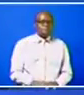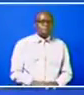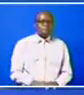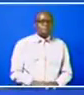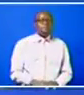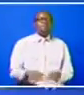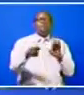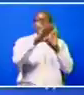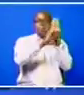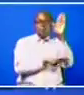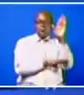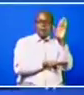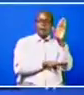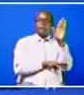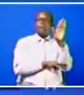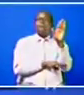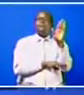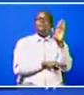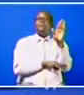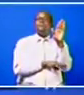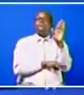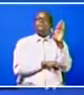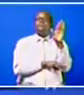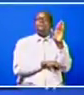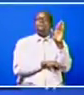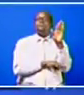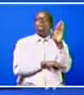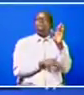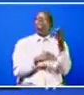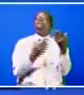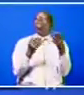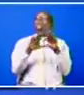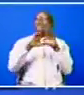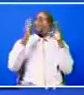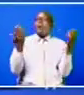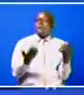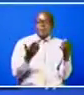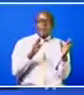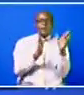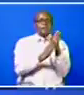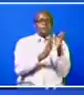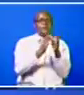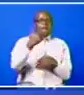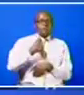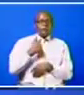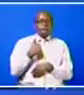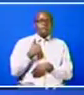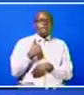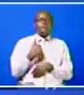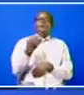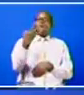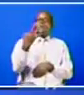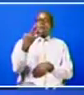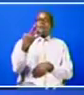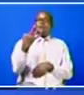The program is dubbed Three Dairies a Day. It's worldwide recommended to have three